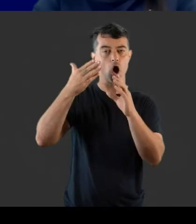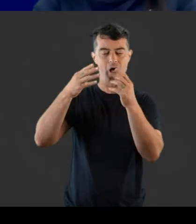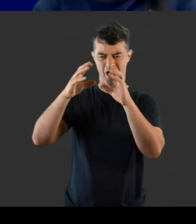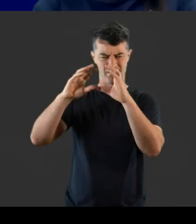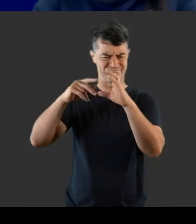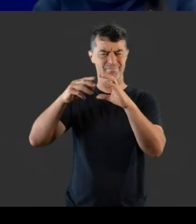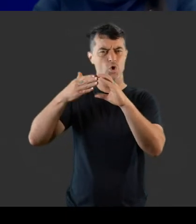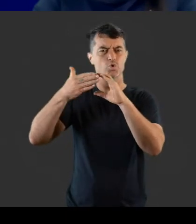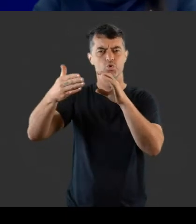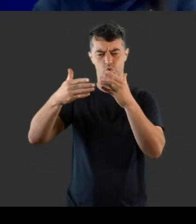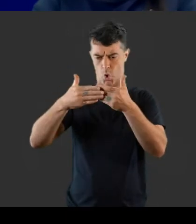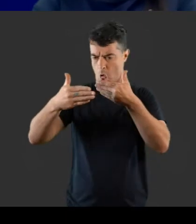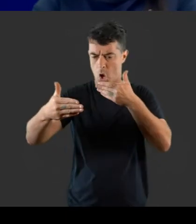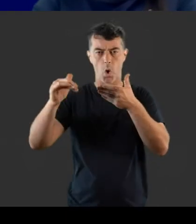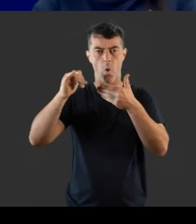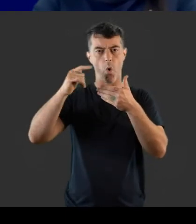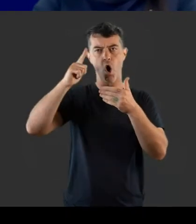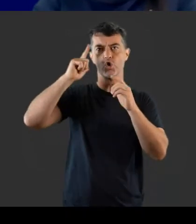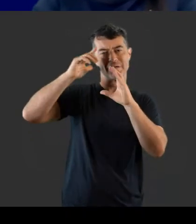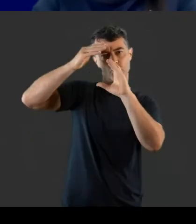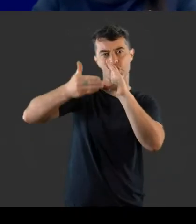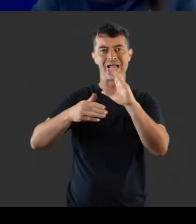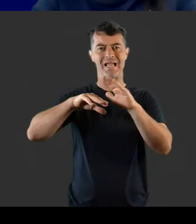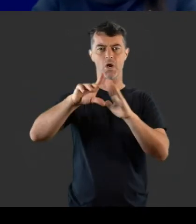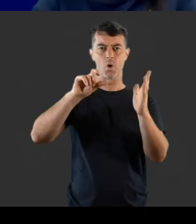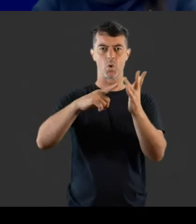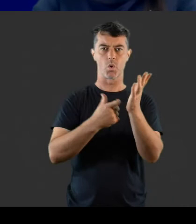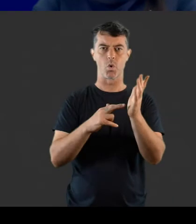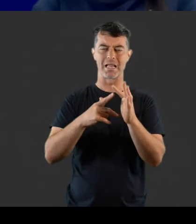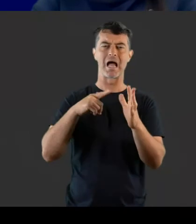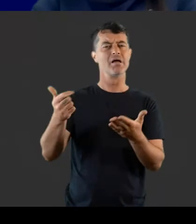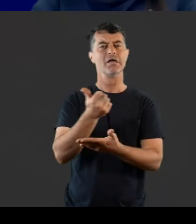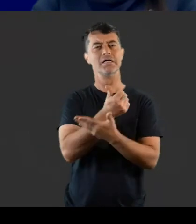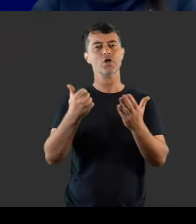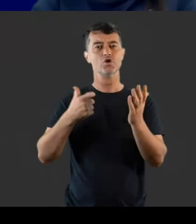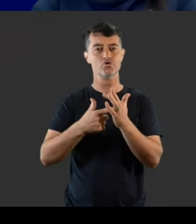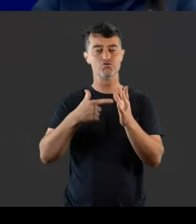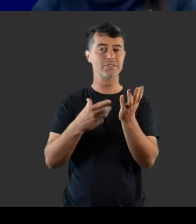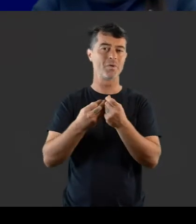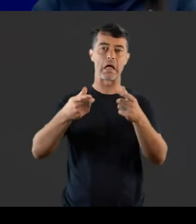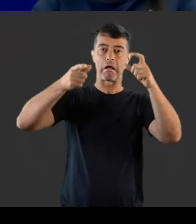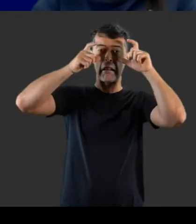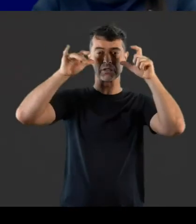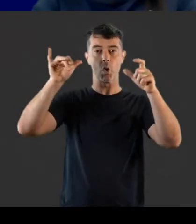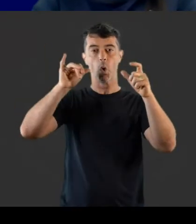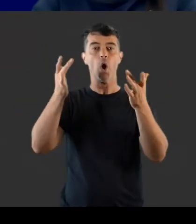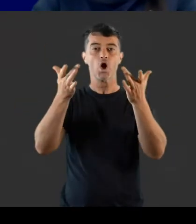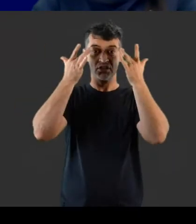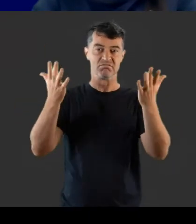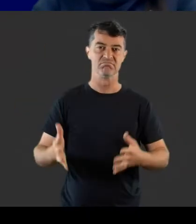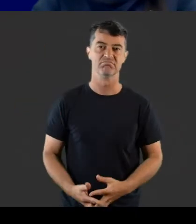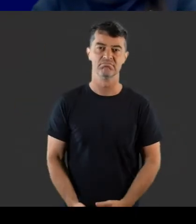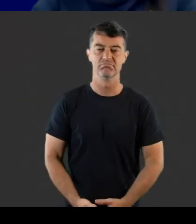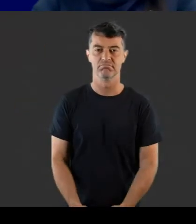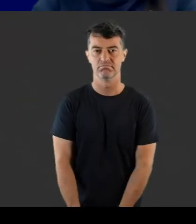eyeball is too long or the cornea is too curved. This is typically treated with glasses or